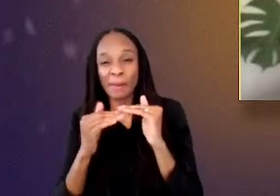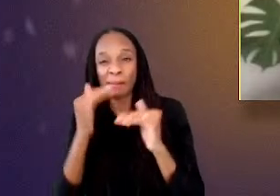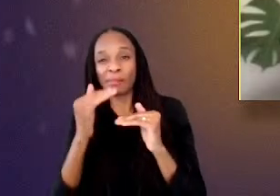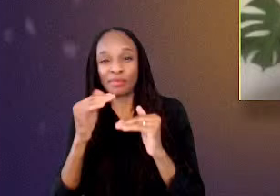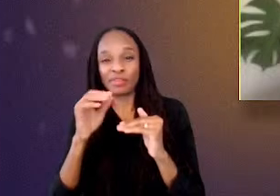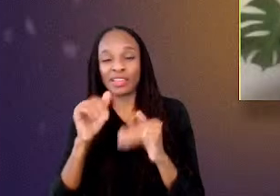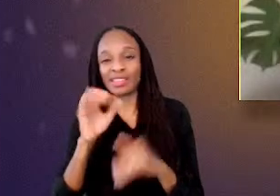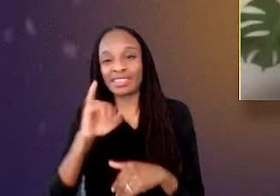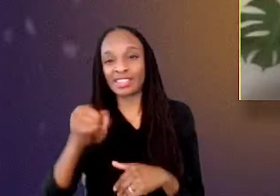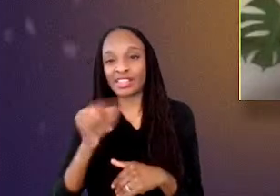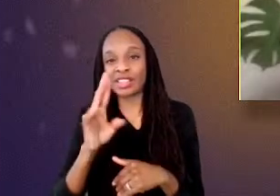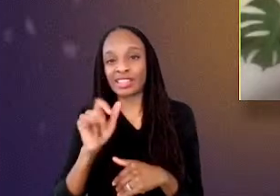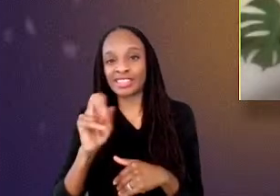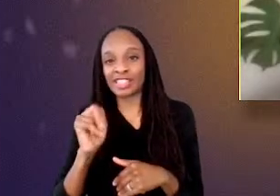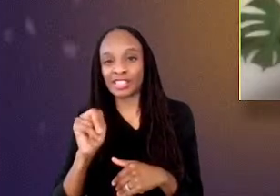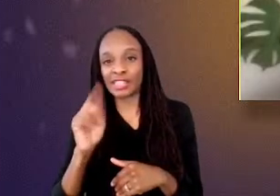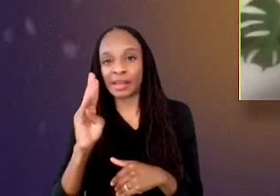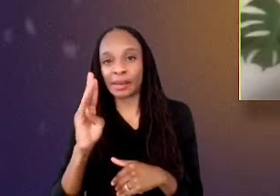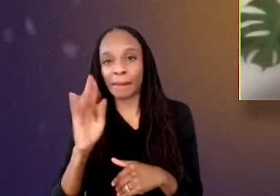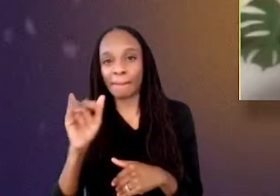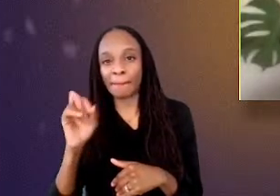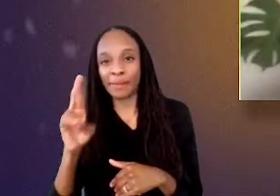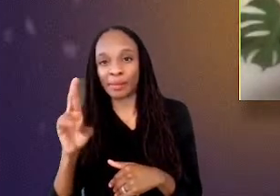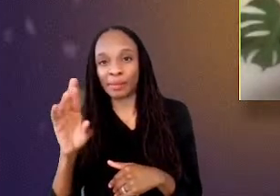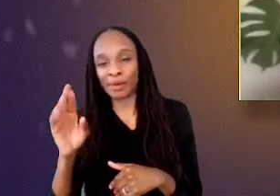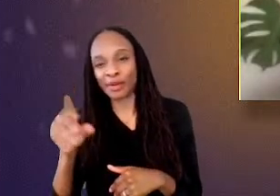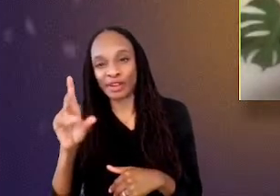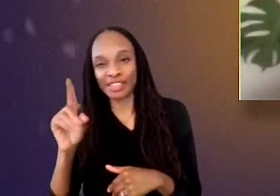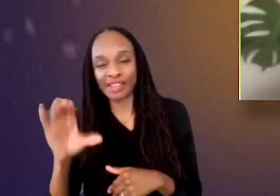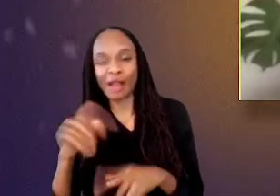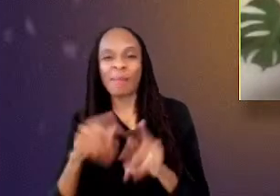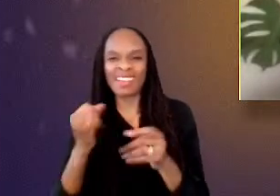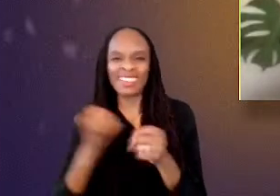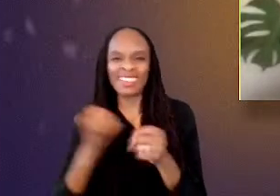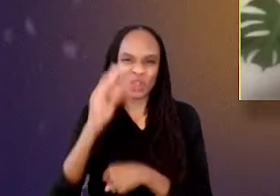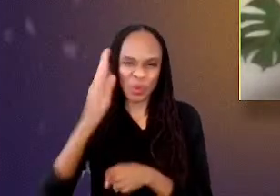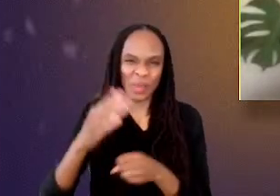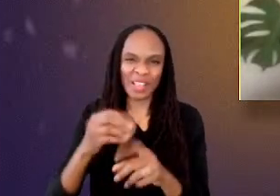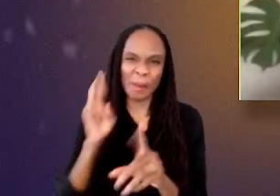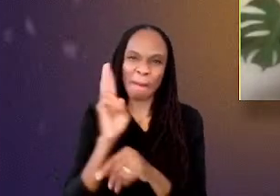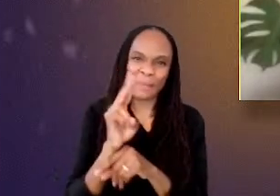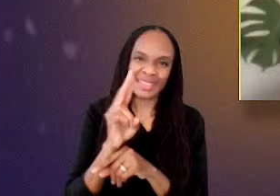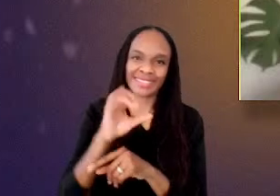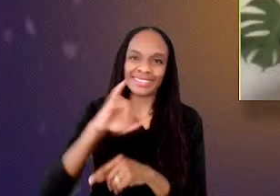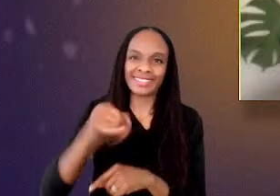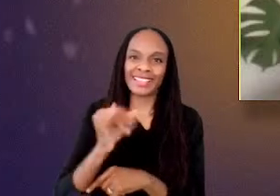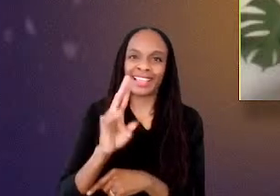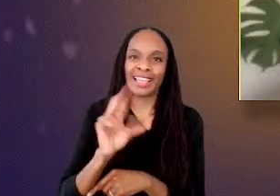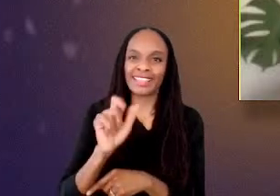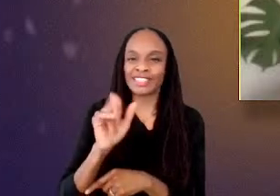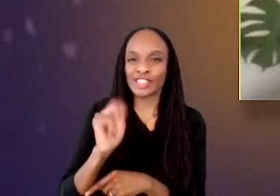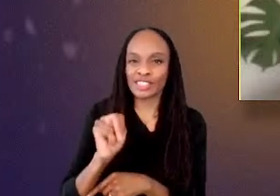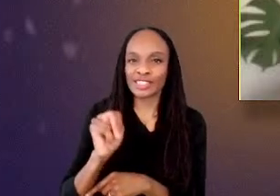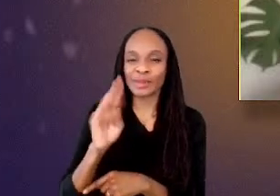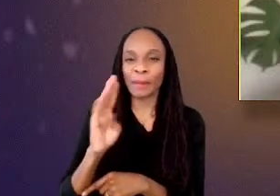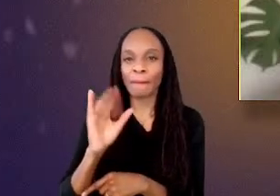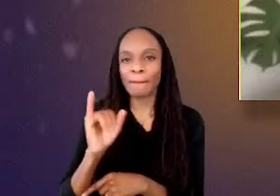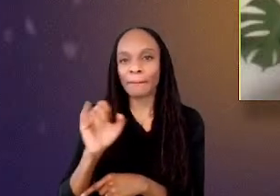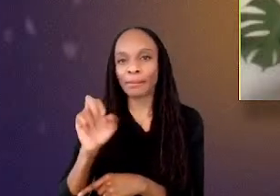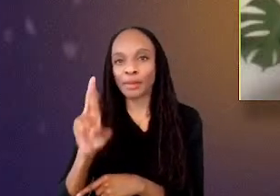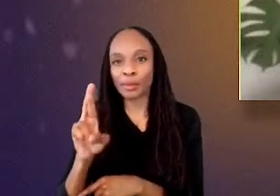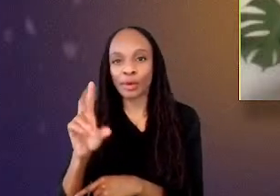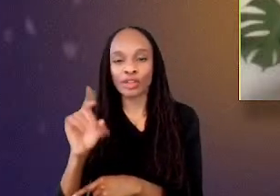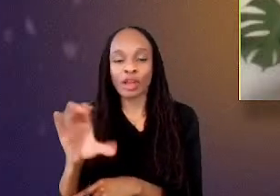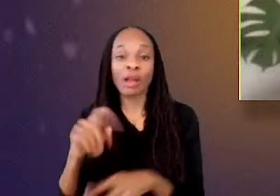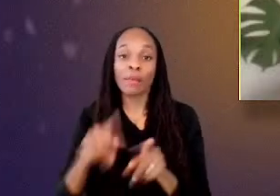but next year we're going to beat the Justin Bieber doc with the next film. So then you wait and you decide how much money you're going to spend. Some of the awards